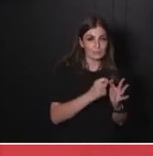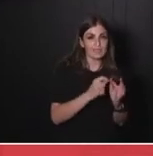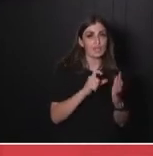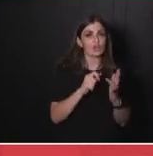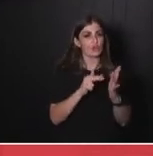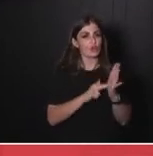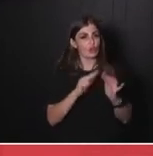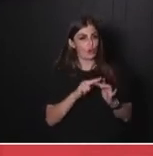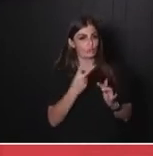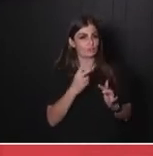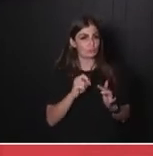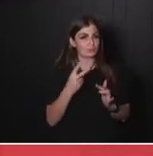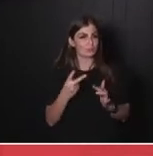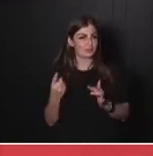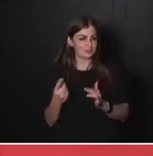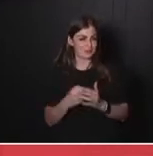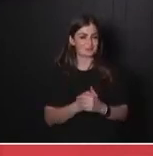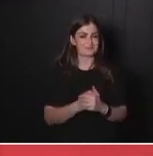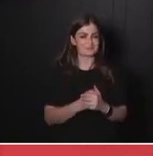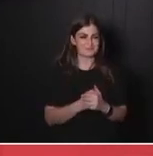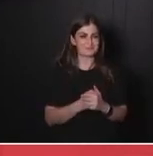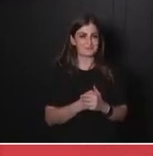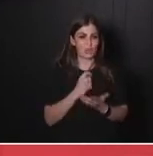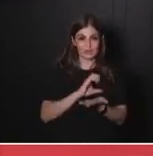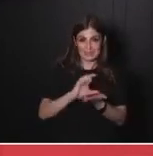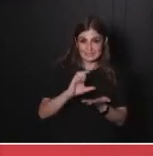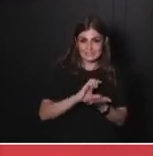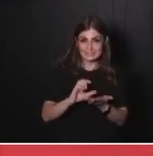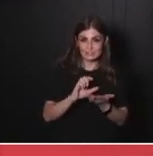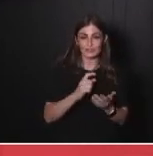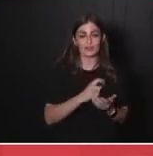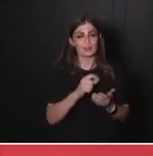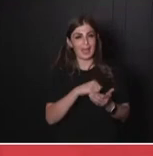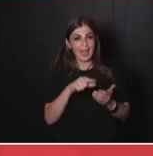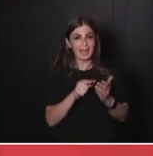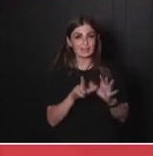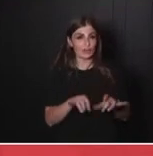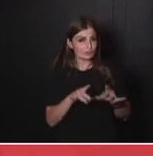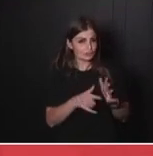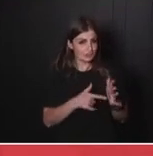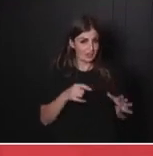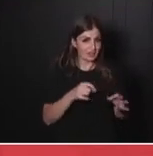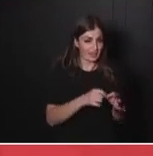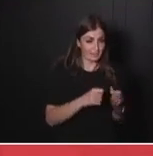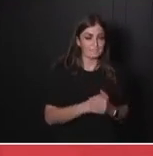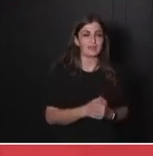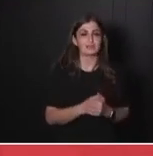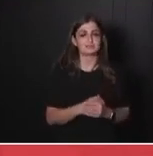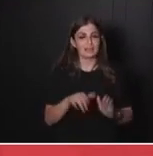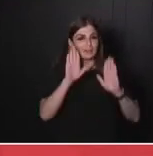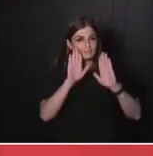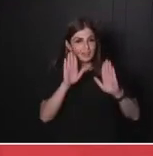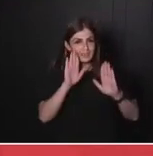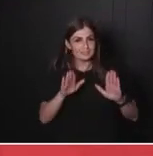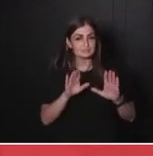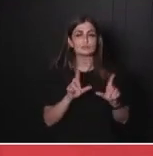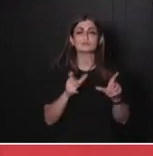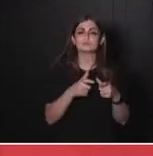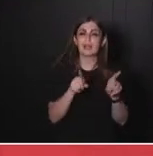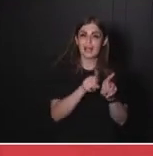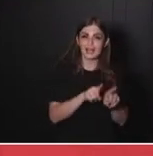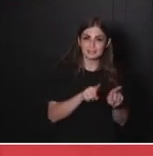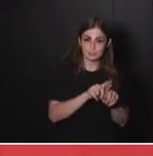ALPConf21. That's where I've spotted the tracky dacks. On Instagram, at Australian Labor. And the Labor Party's Facebook page title